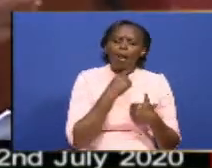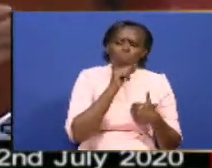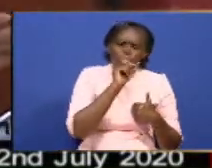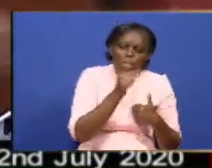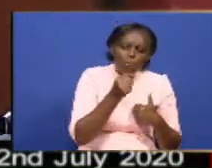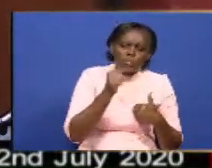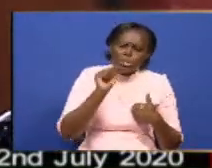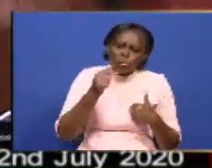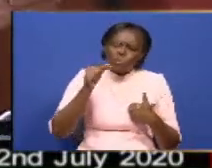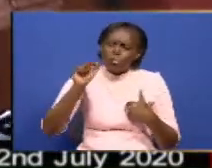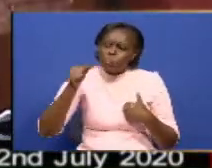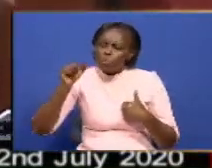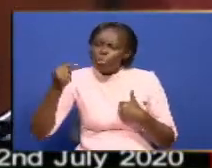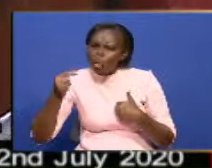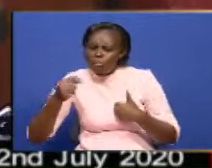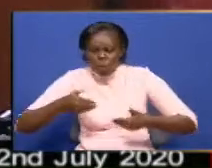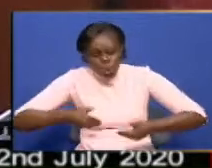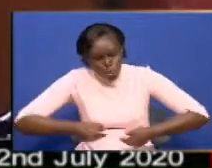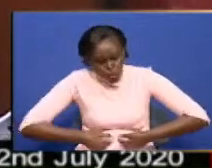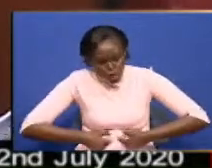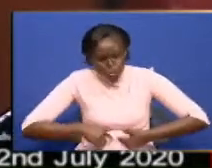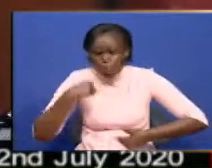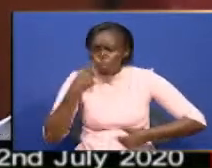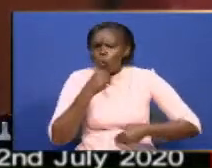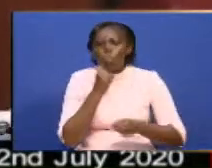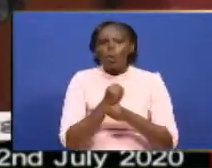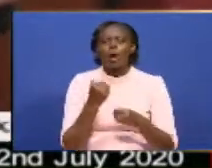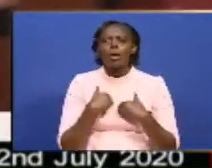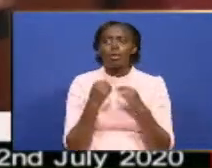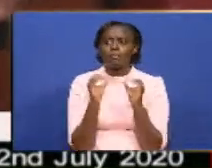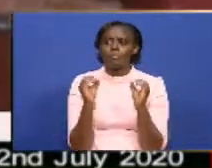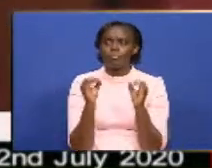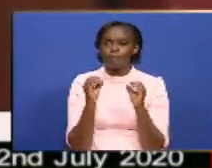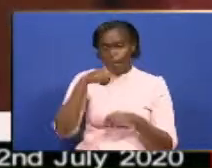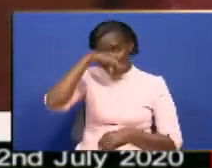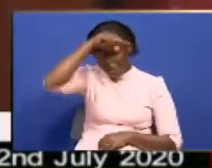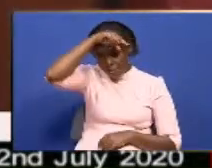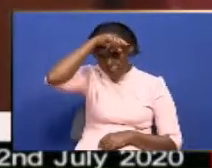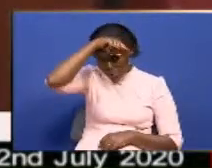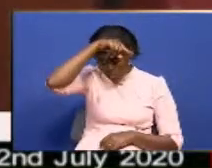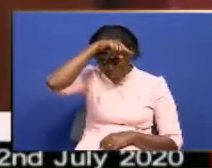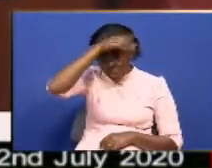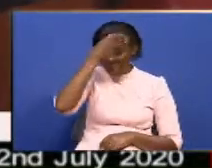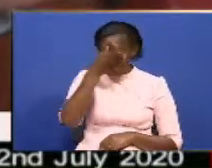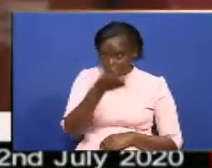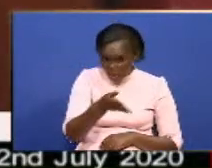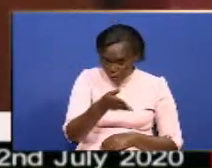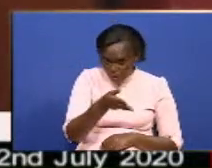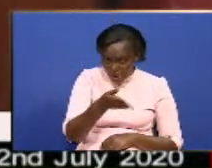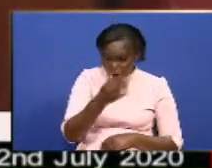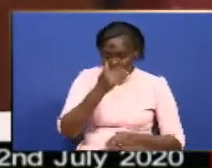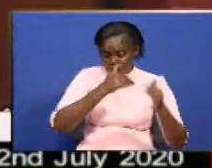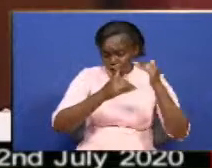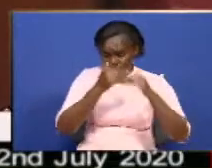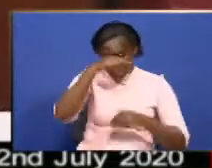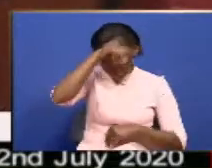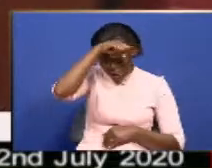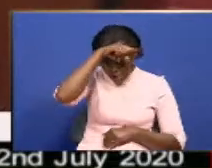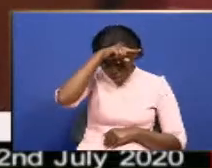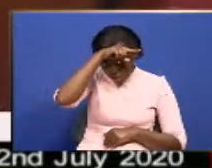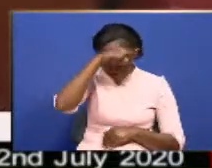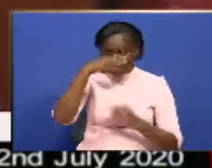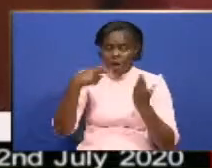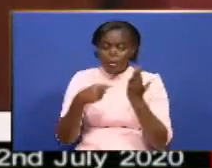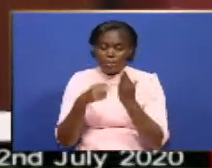of young people in the country who have no jobs. Graduates from universities, from